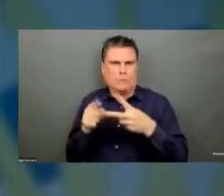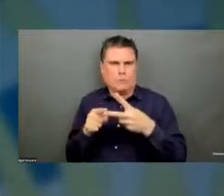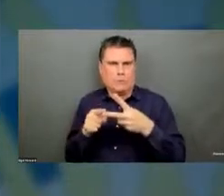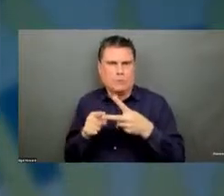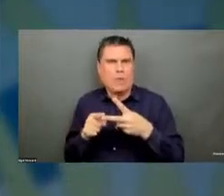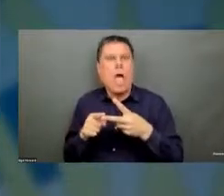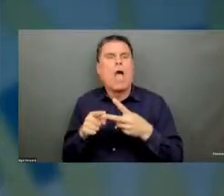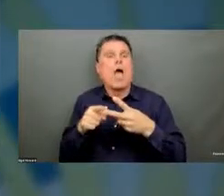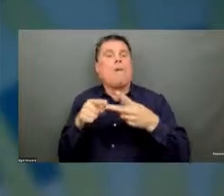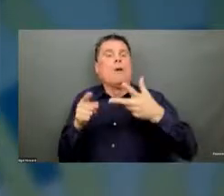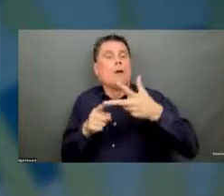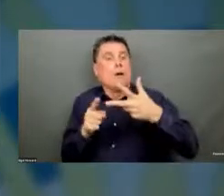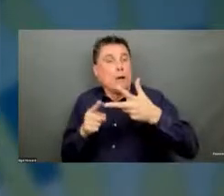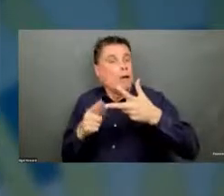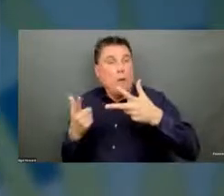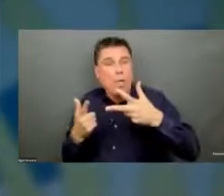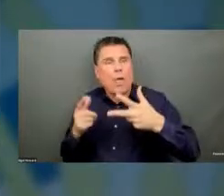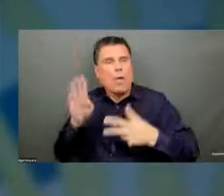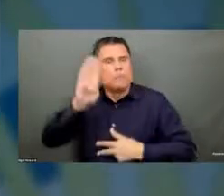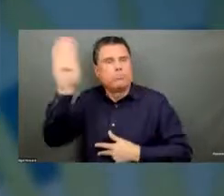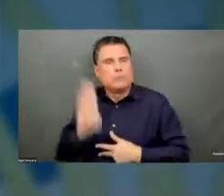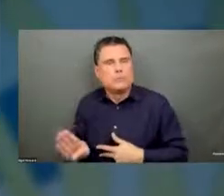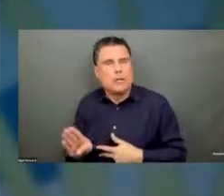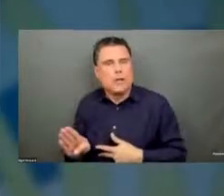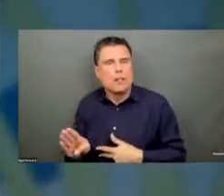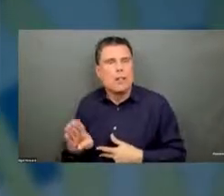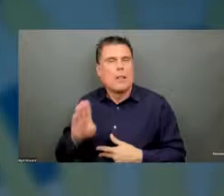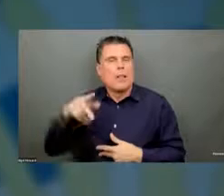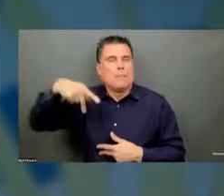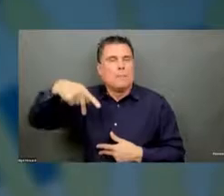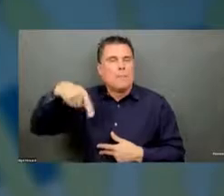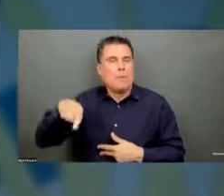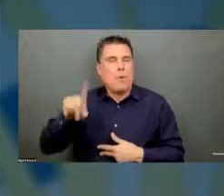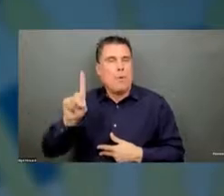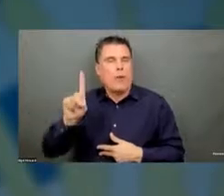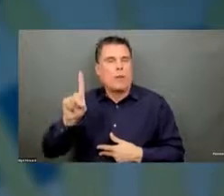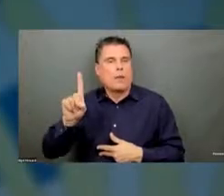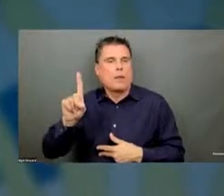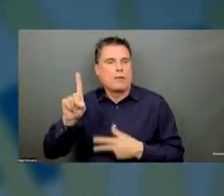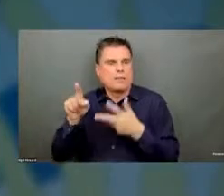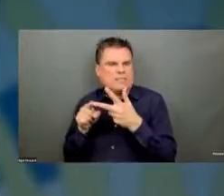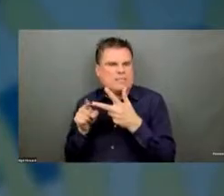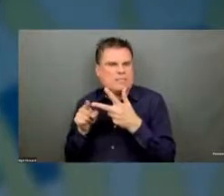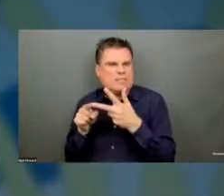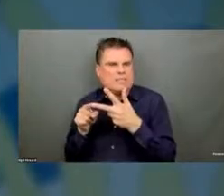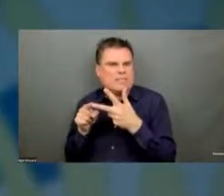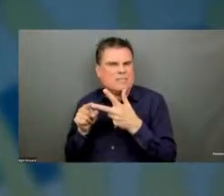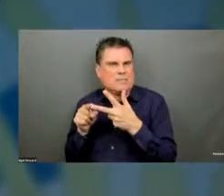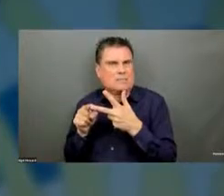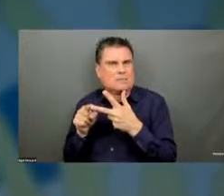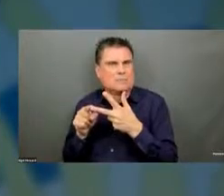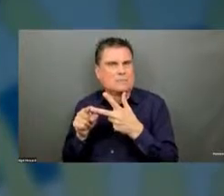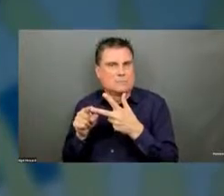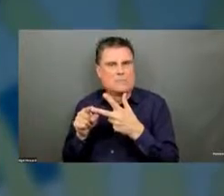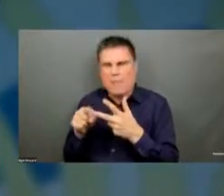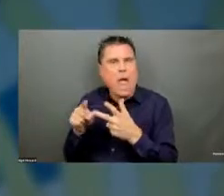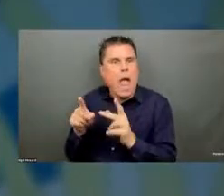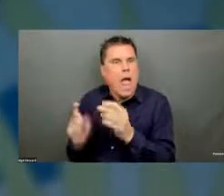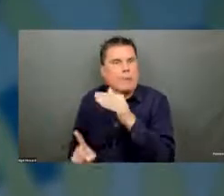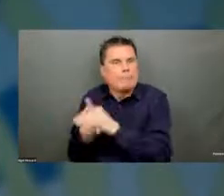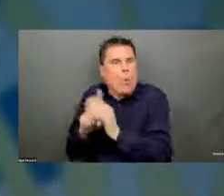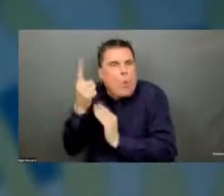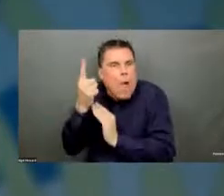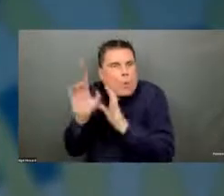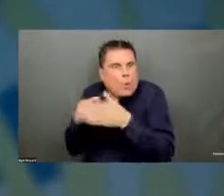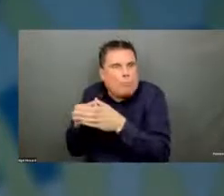this. They were all associated with one group cluster in the Vancouver Coastal Health region, and we've not seen